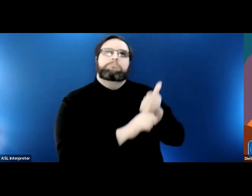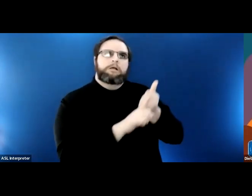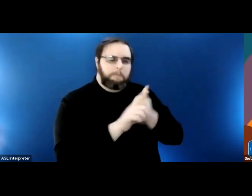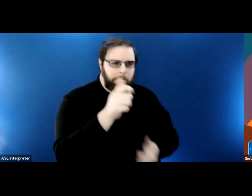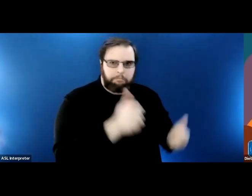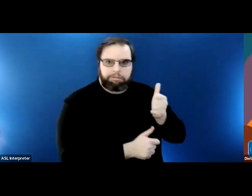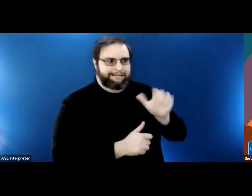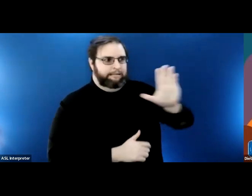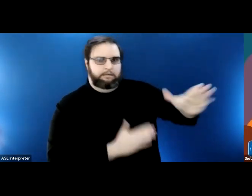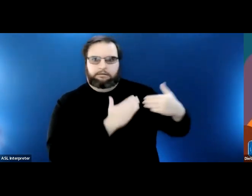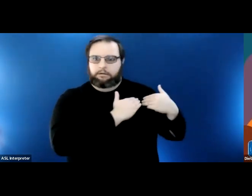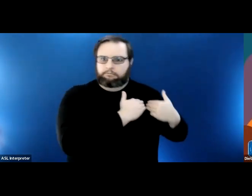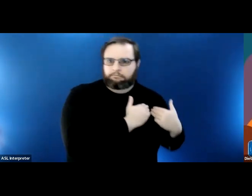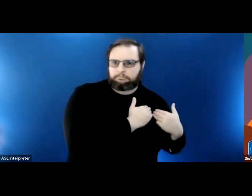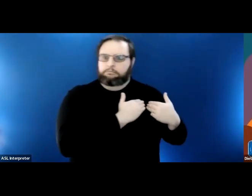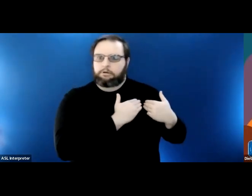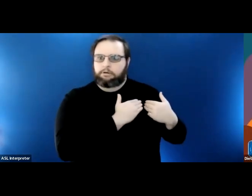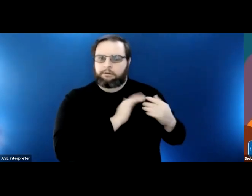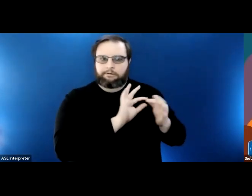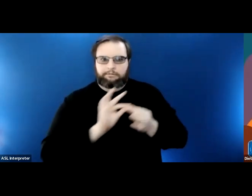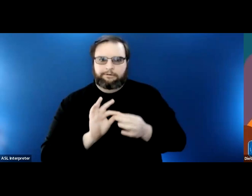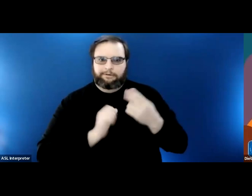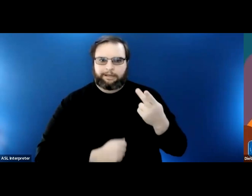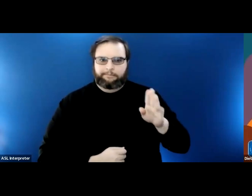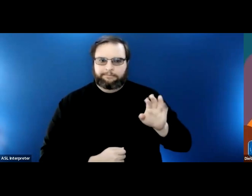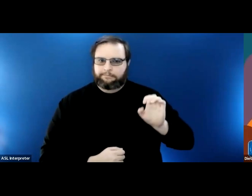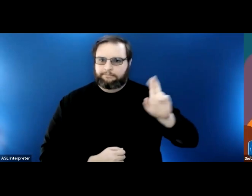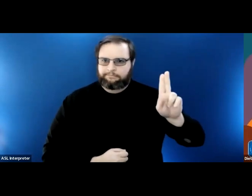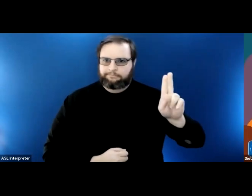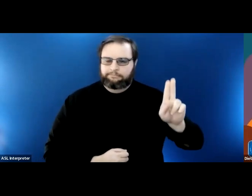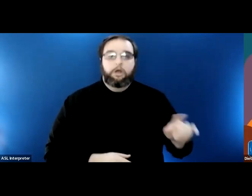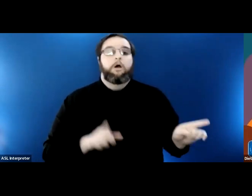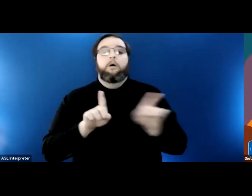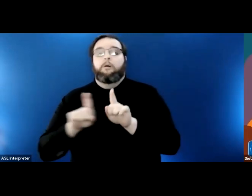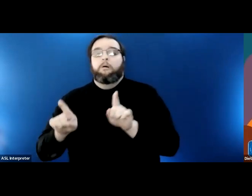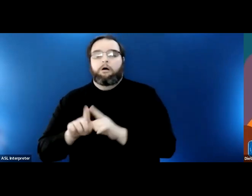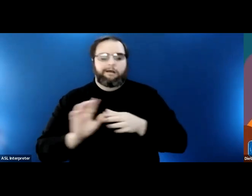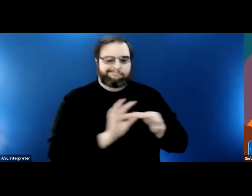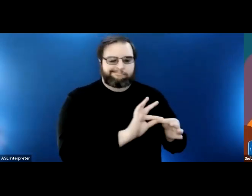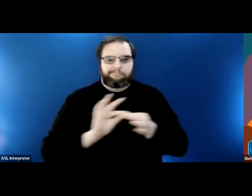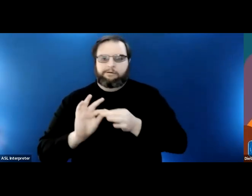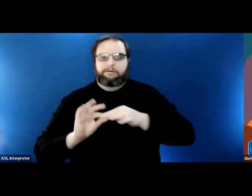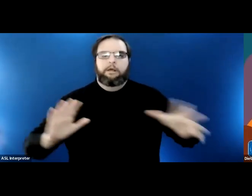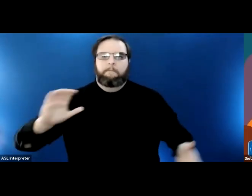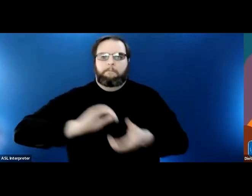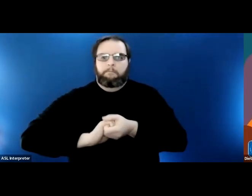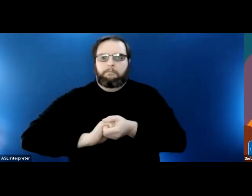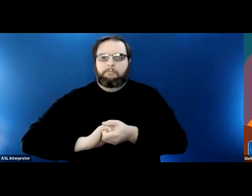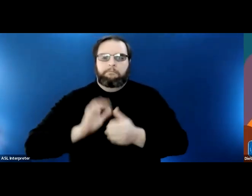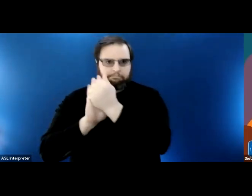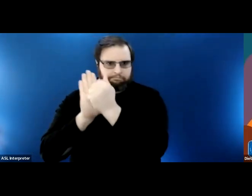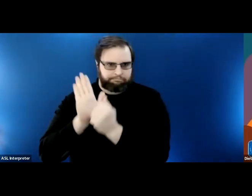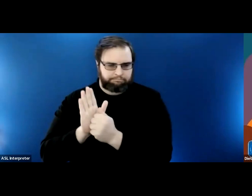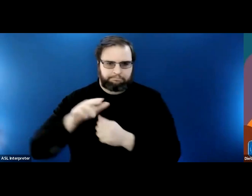it places priority on the federal government's accountability to HBCUs. And then it also builds on the Partners Act, which was signed into law in